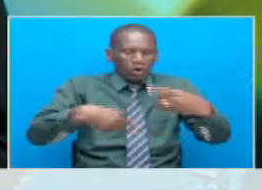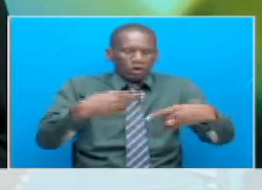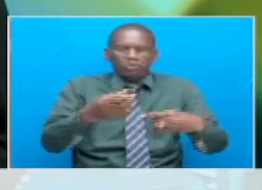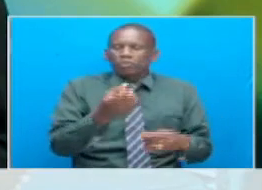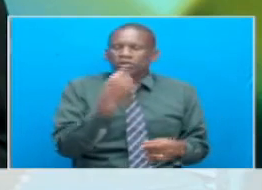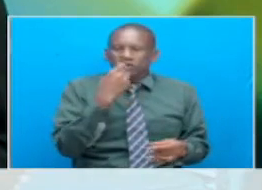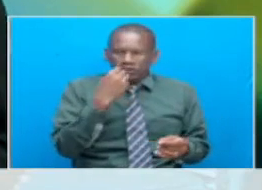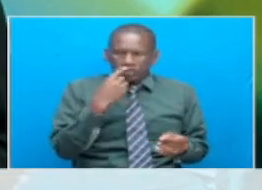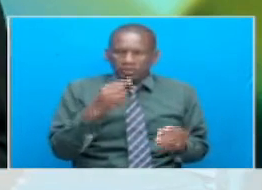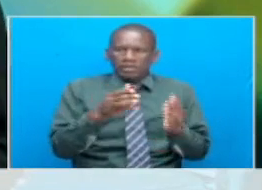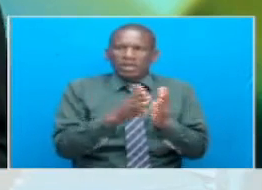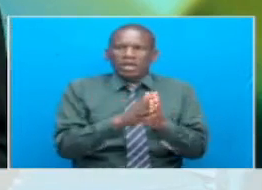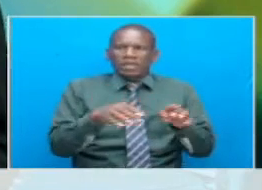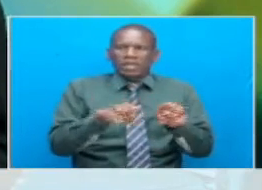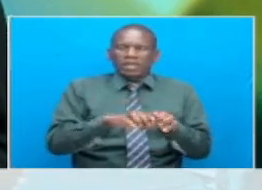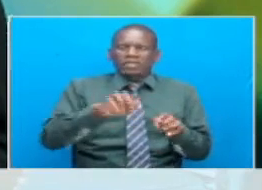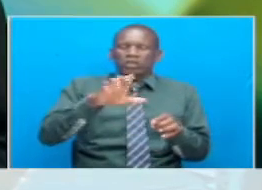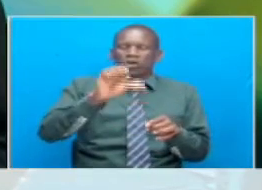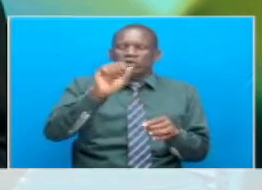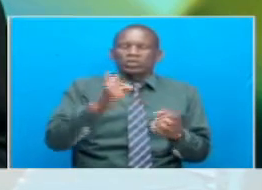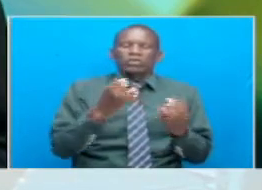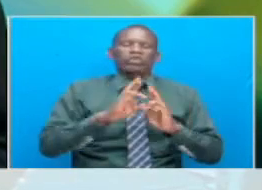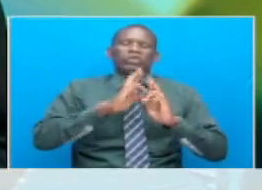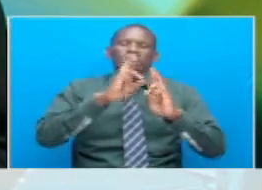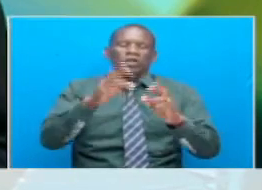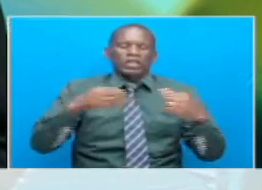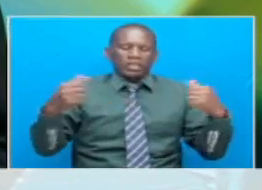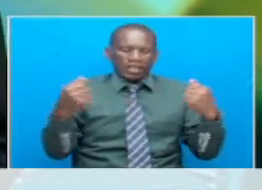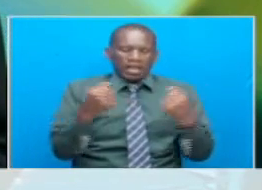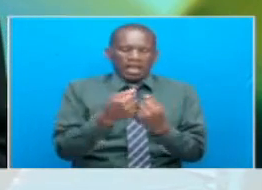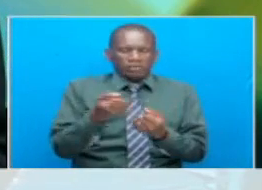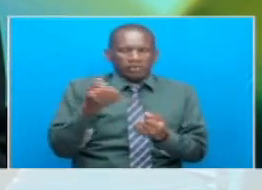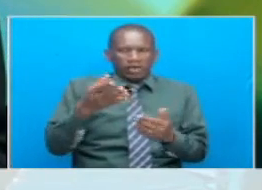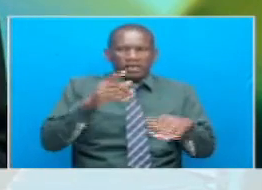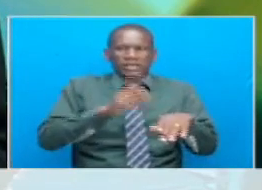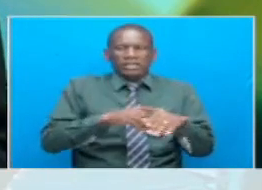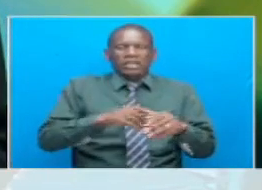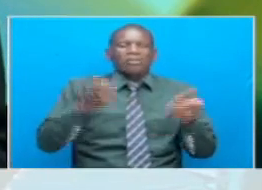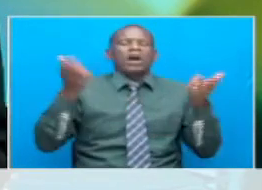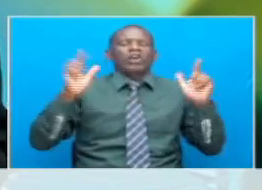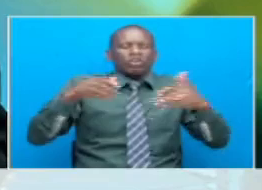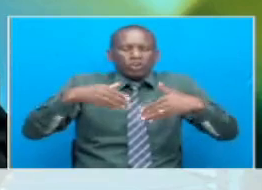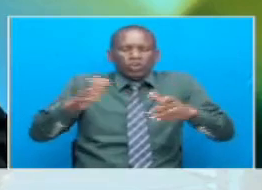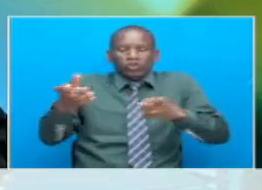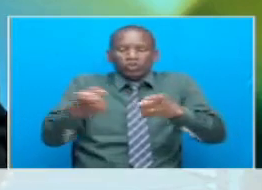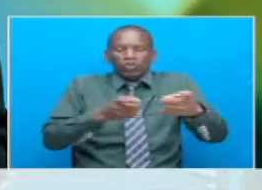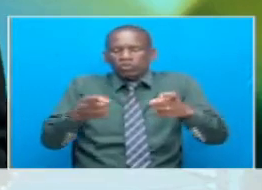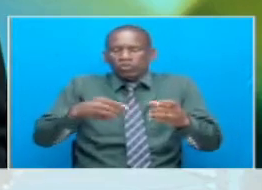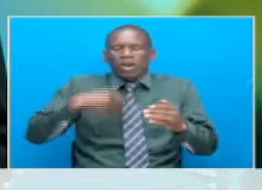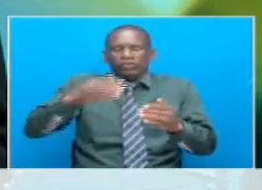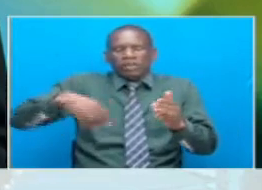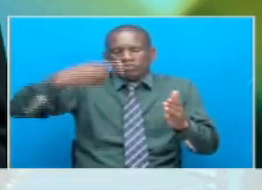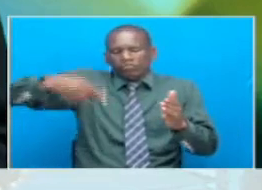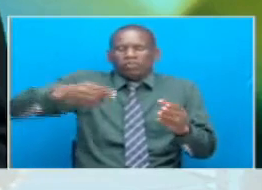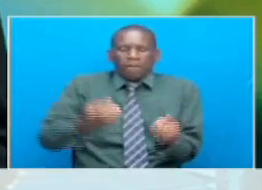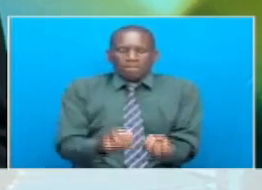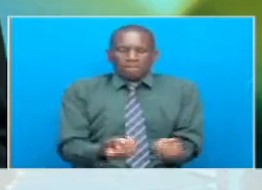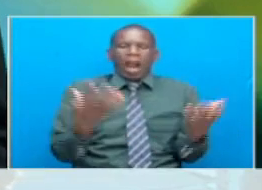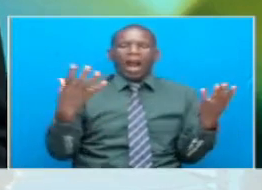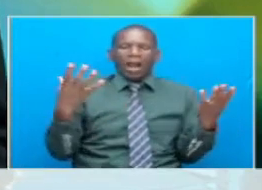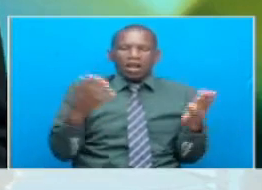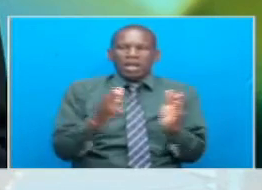treatment. And as Lois Wangwena reports, the accident occurred when a trailer lost control due to a tire burst, ramming into